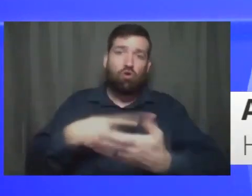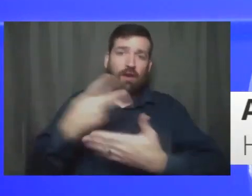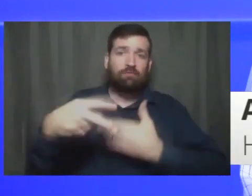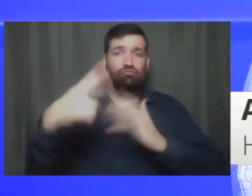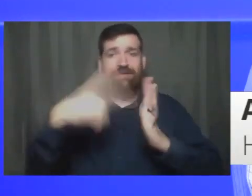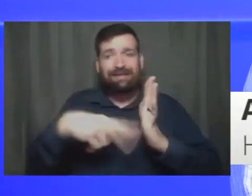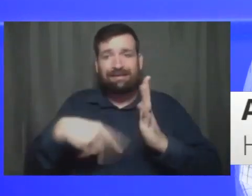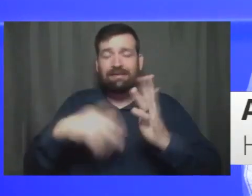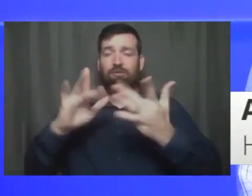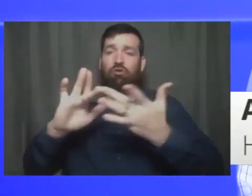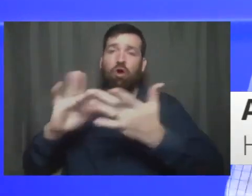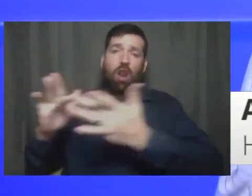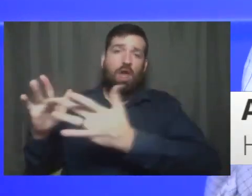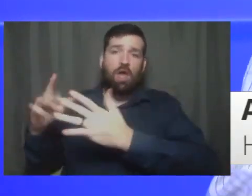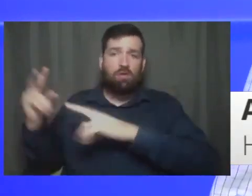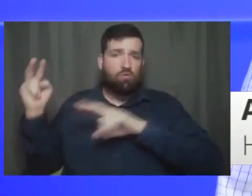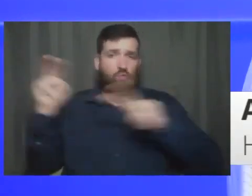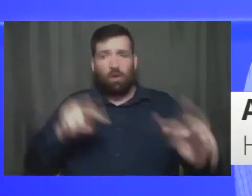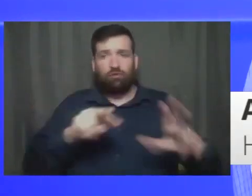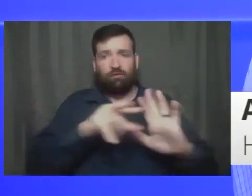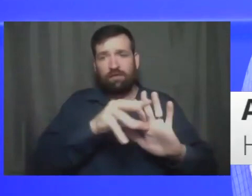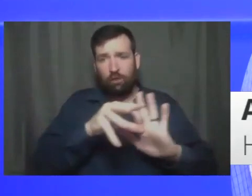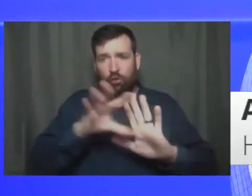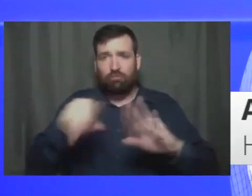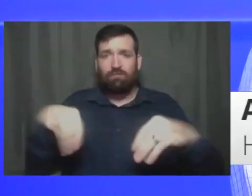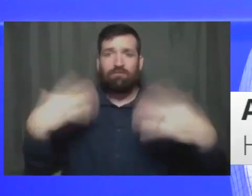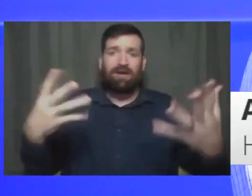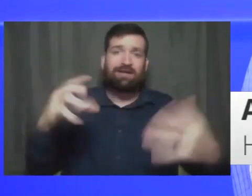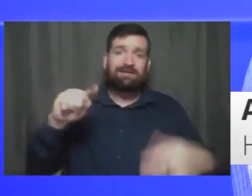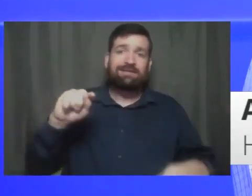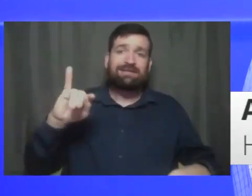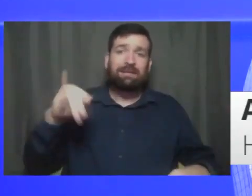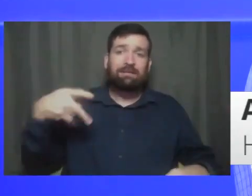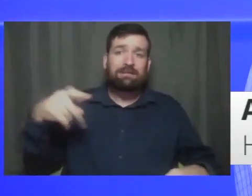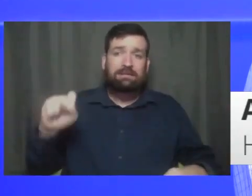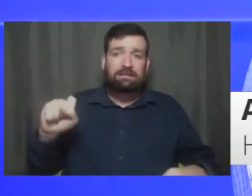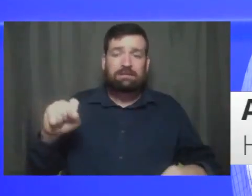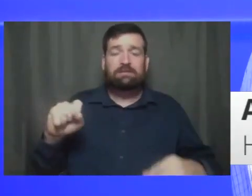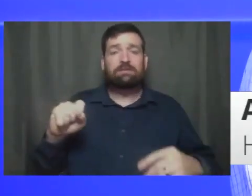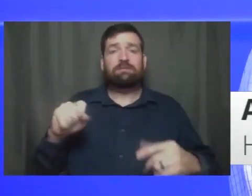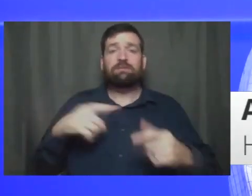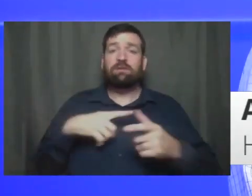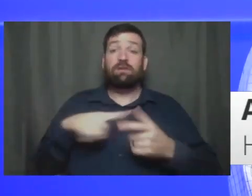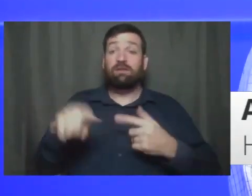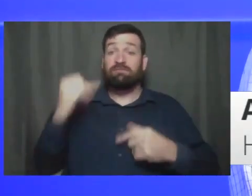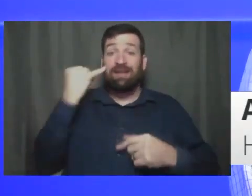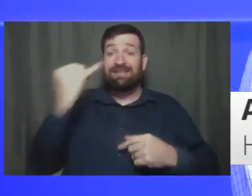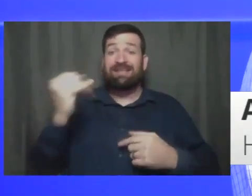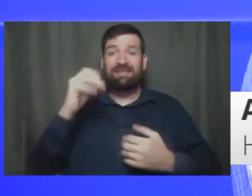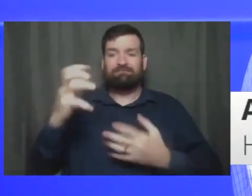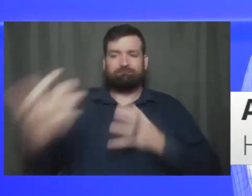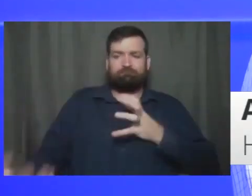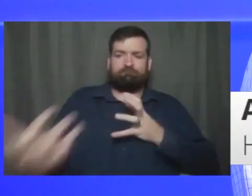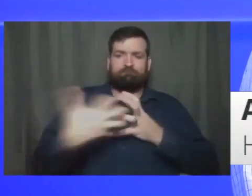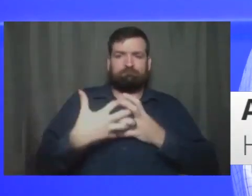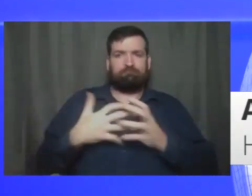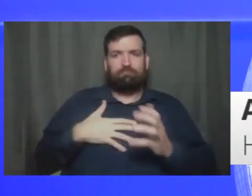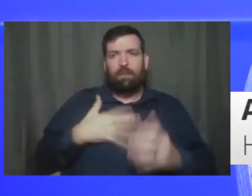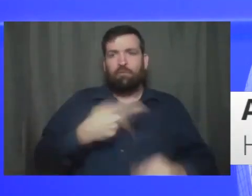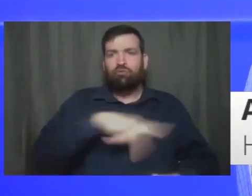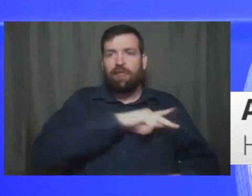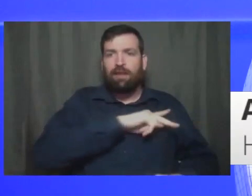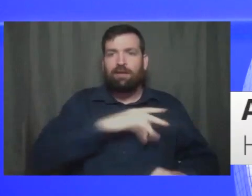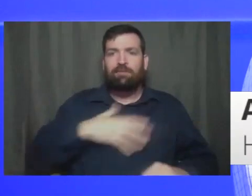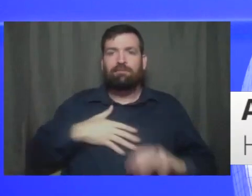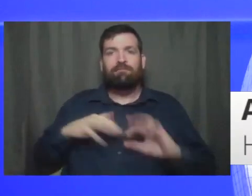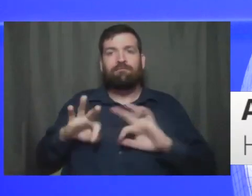videos, short videos that give you some tips, bullet points that give you some ideas. And then the idea is tailoring it to you, to your personality, to your family. And I think that's